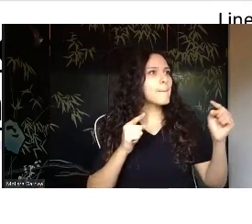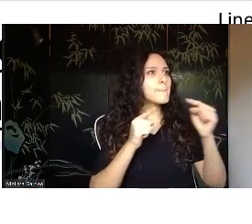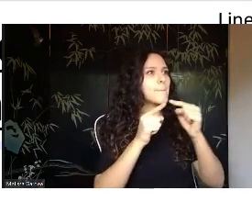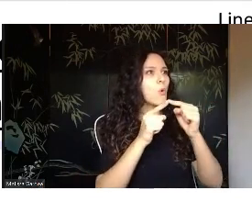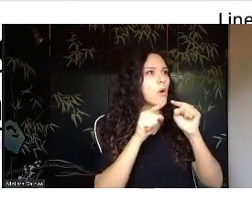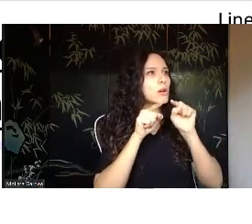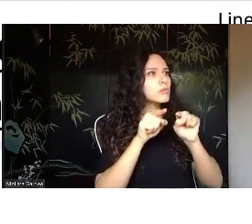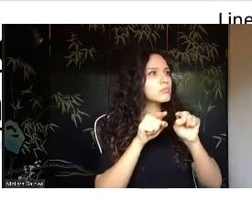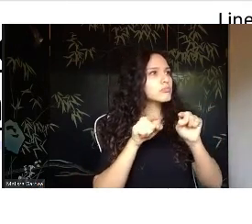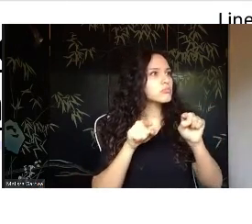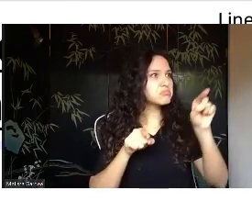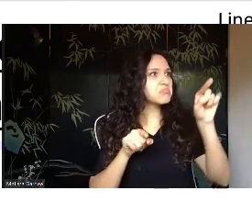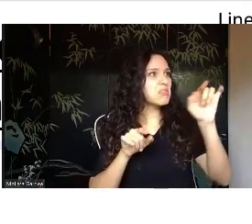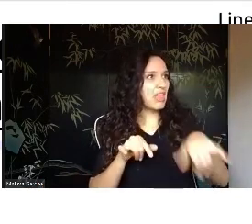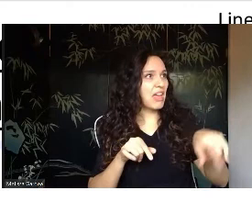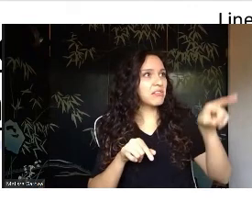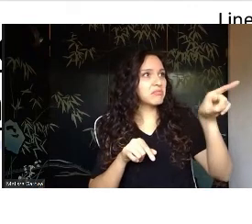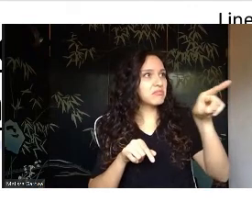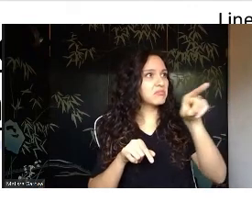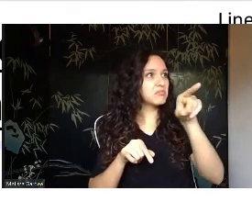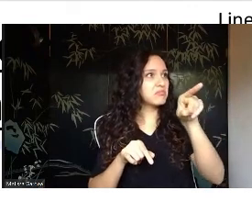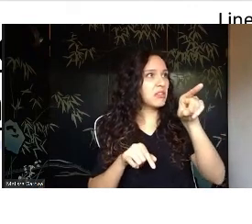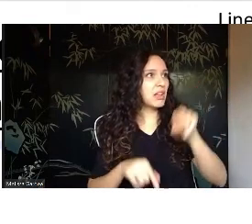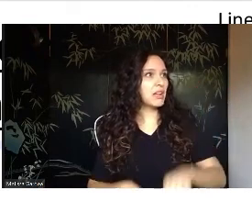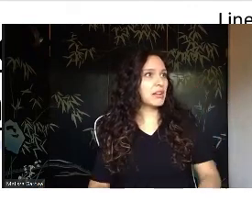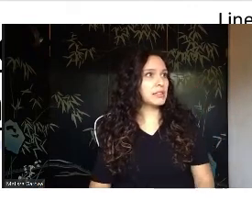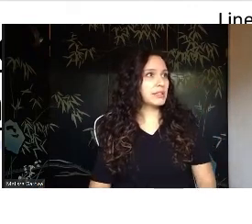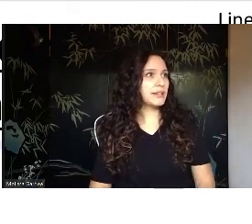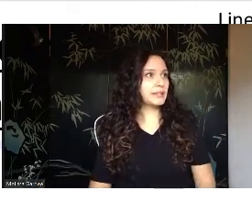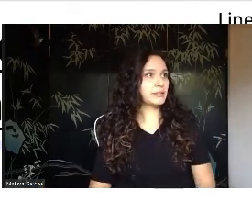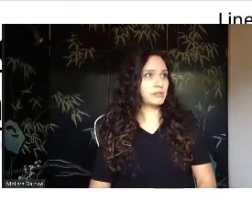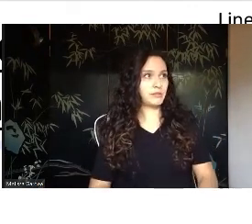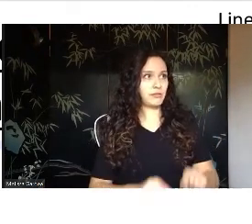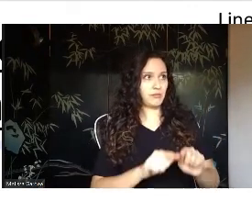let's look at these. Good points for me to use would be this one.